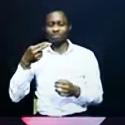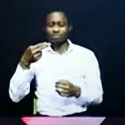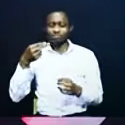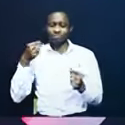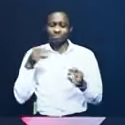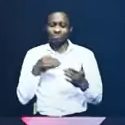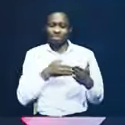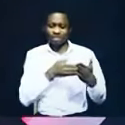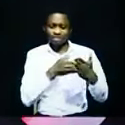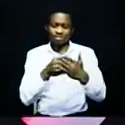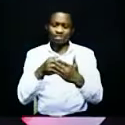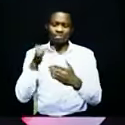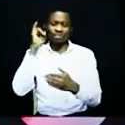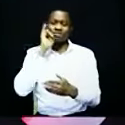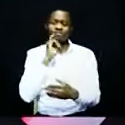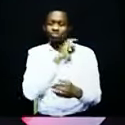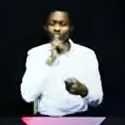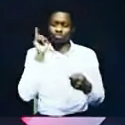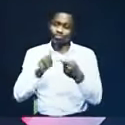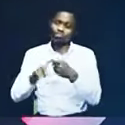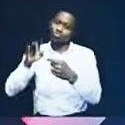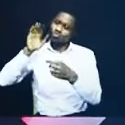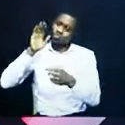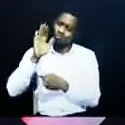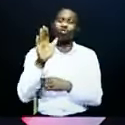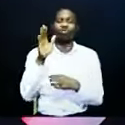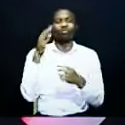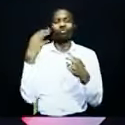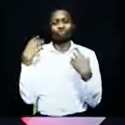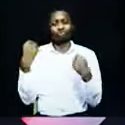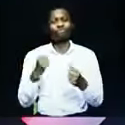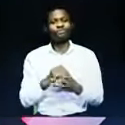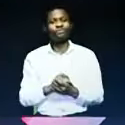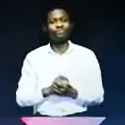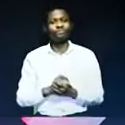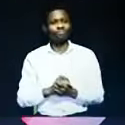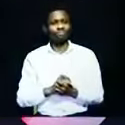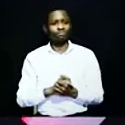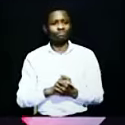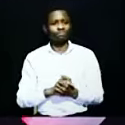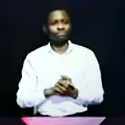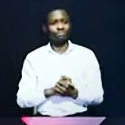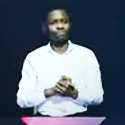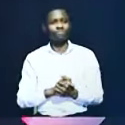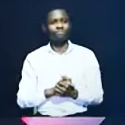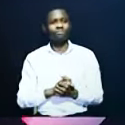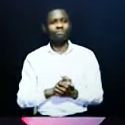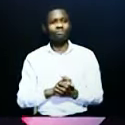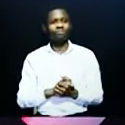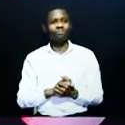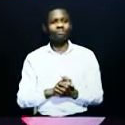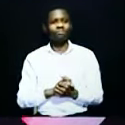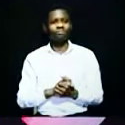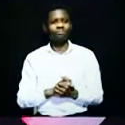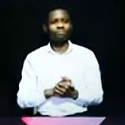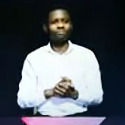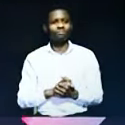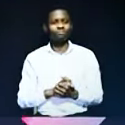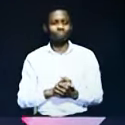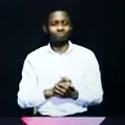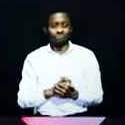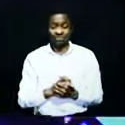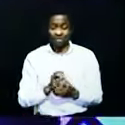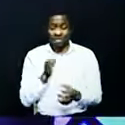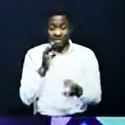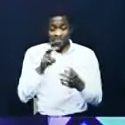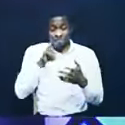Now, don't let us be reading this particular verse and make it just a popular text in the book of Isaiah. Let us apply ourselves